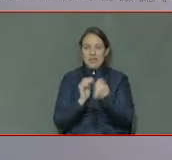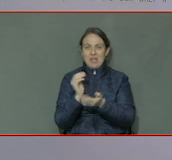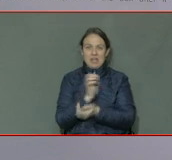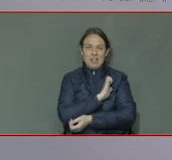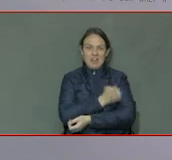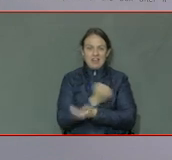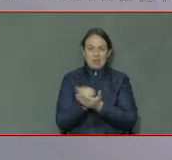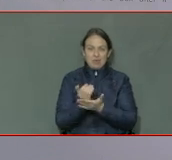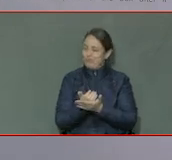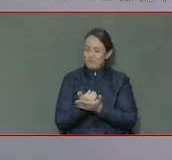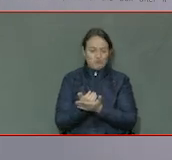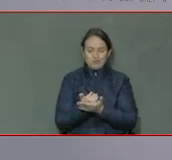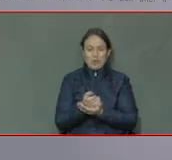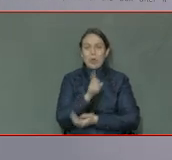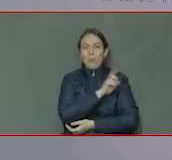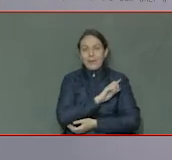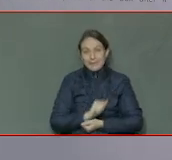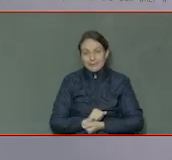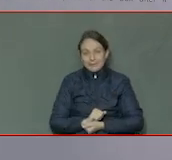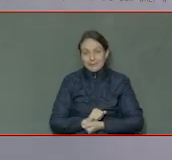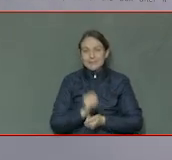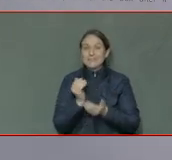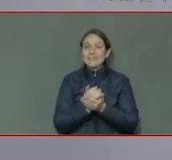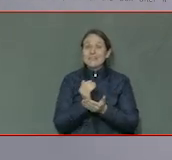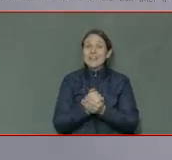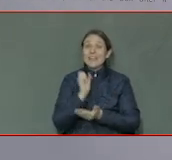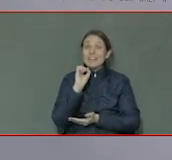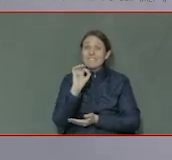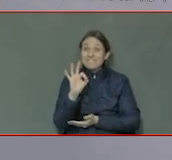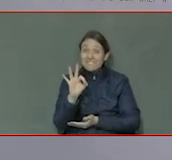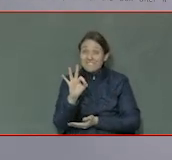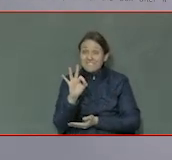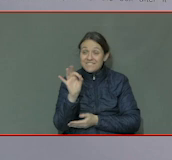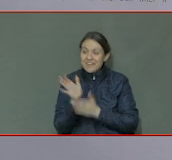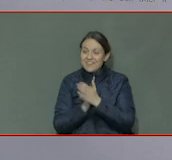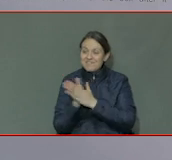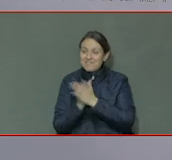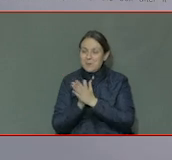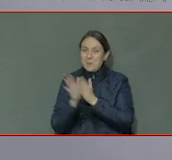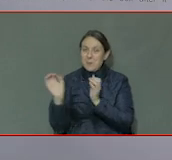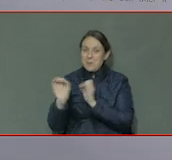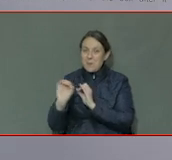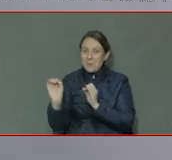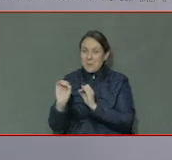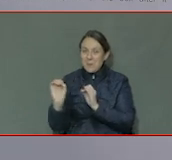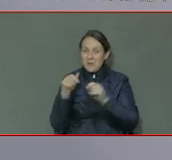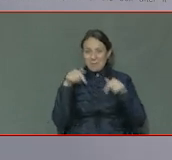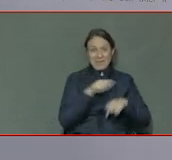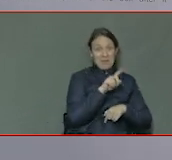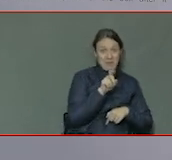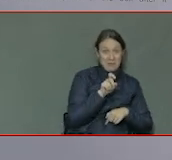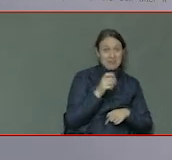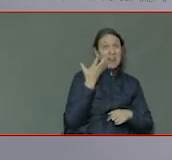So mechanical energy is only conserved in the absence of friction. But now they say it's a rough